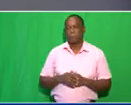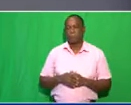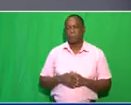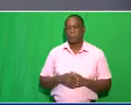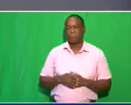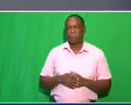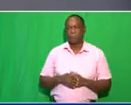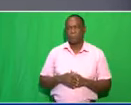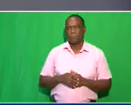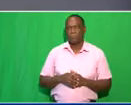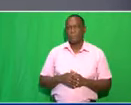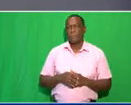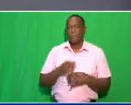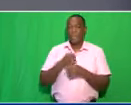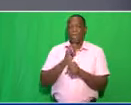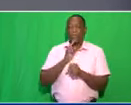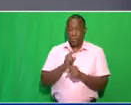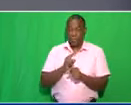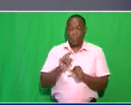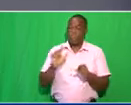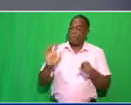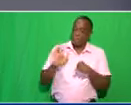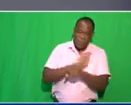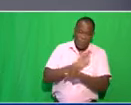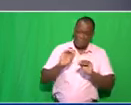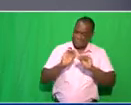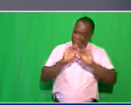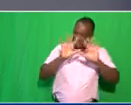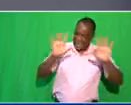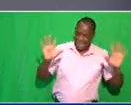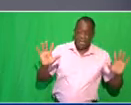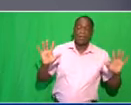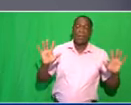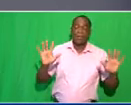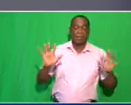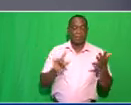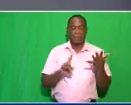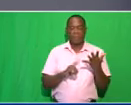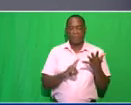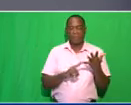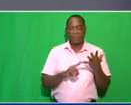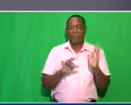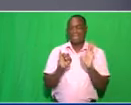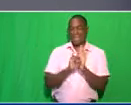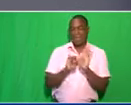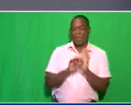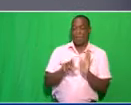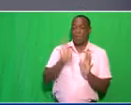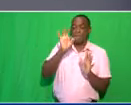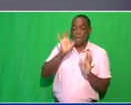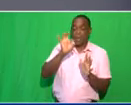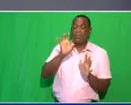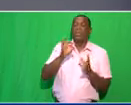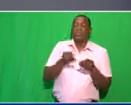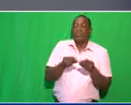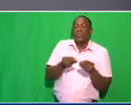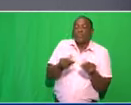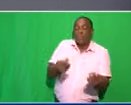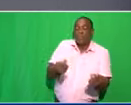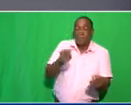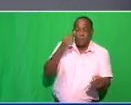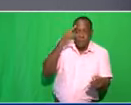increased transparency. And 5, identify and find solutions for unintended